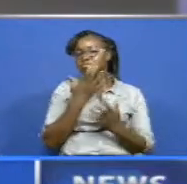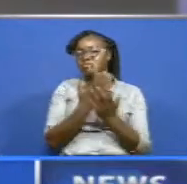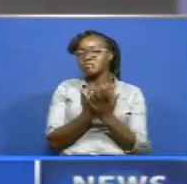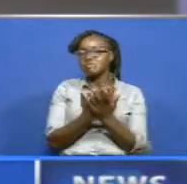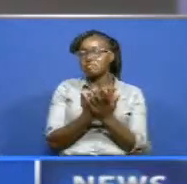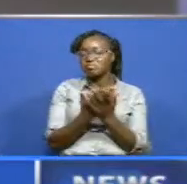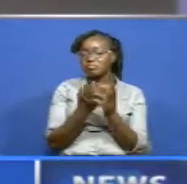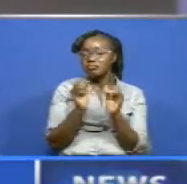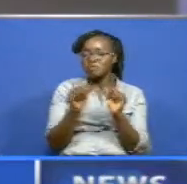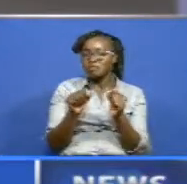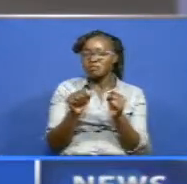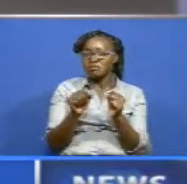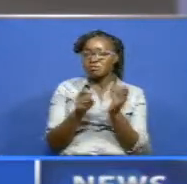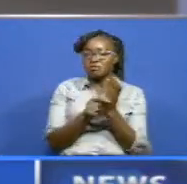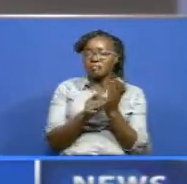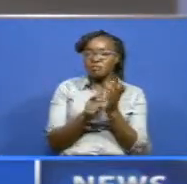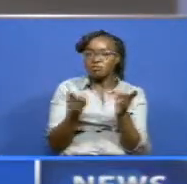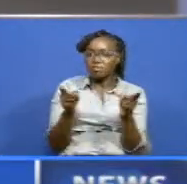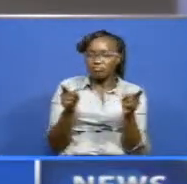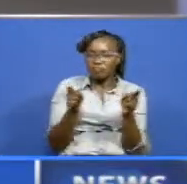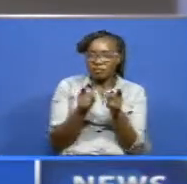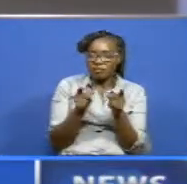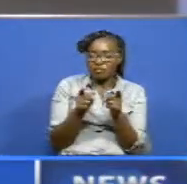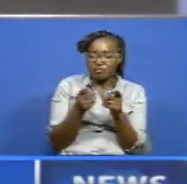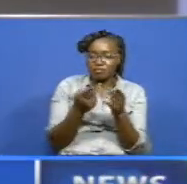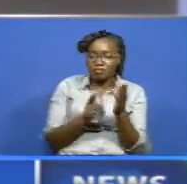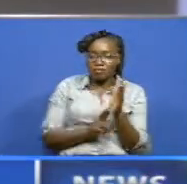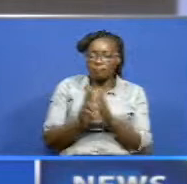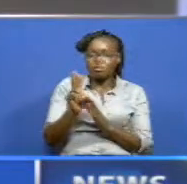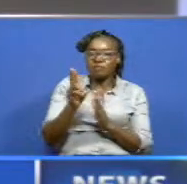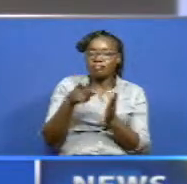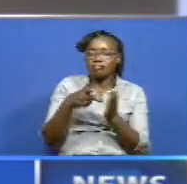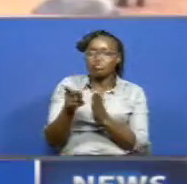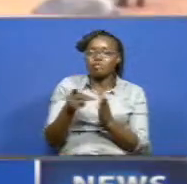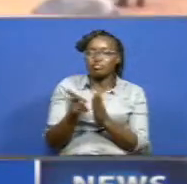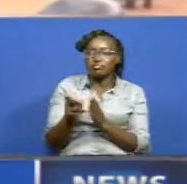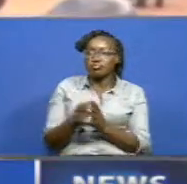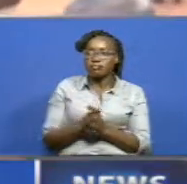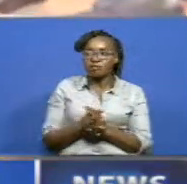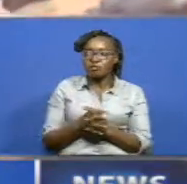would create a maize shortage, pushing up prices.